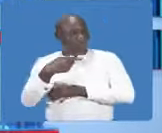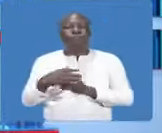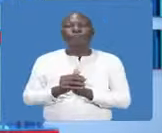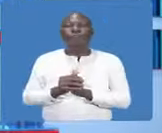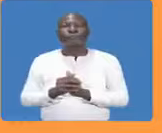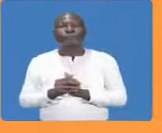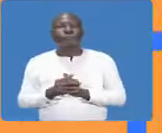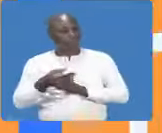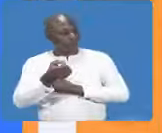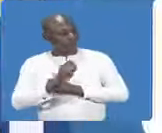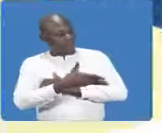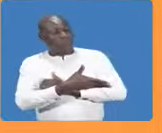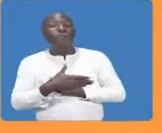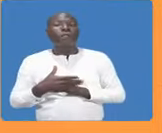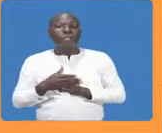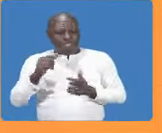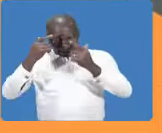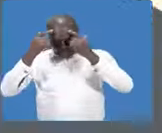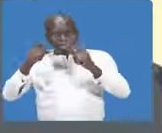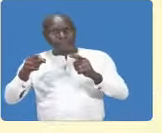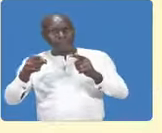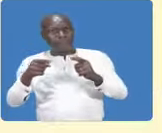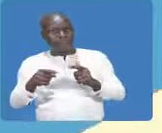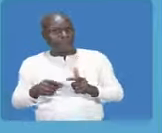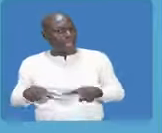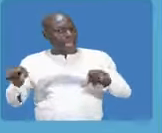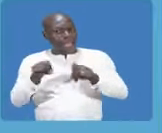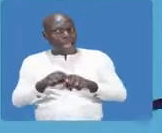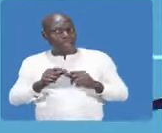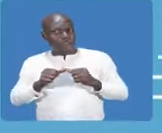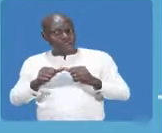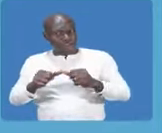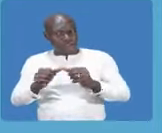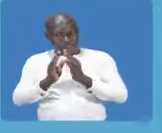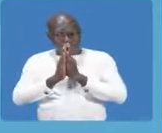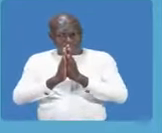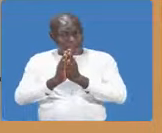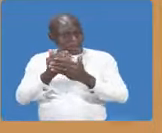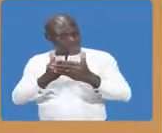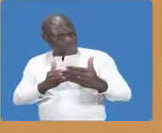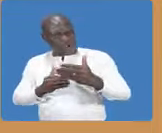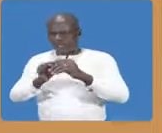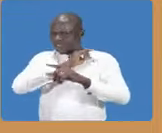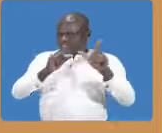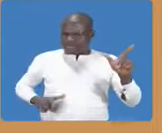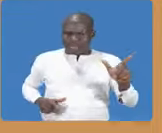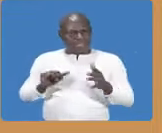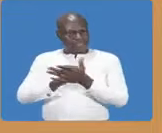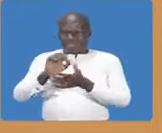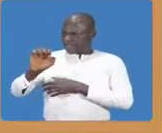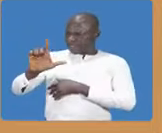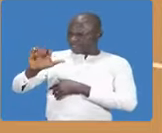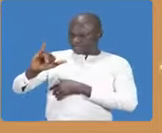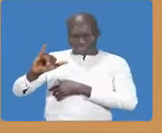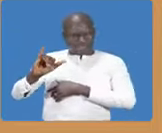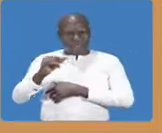wose and it happened as she continued praying before the Lord that Eli